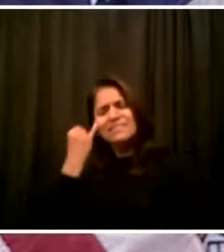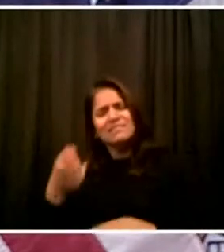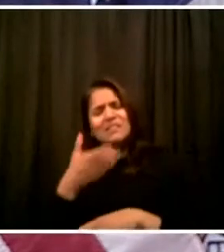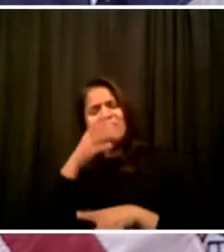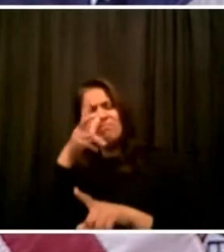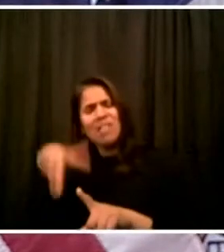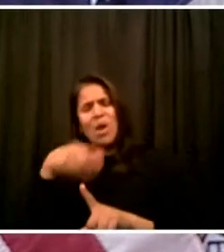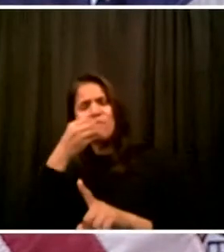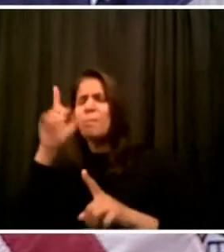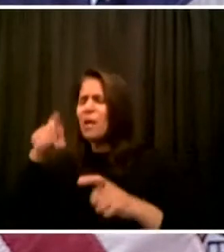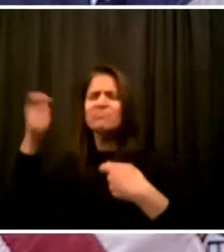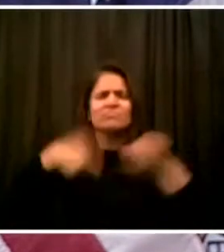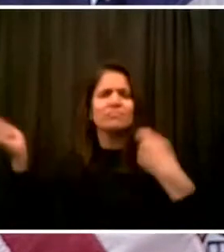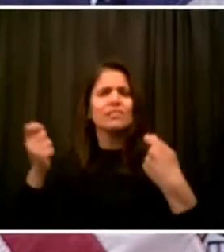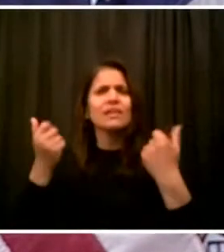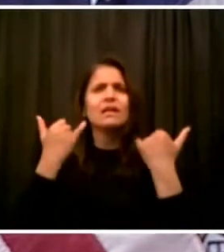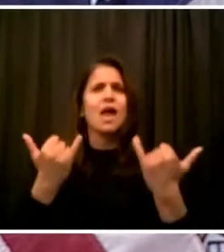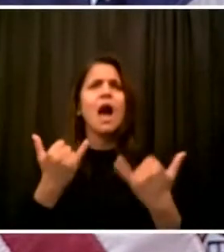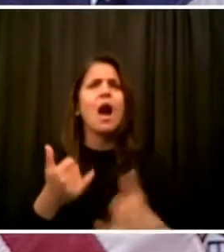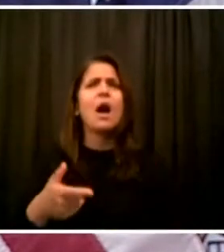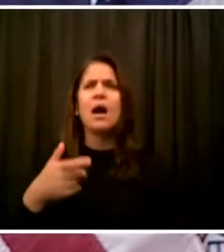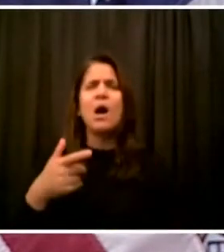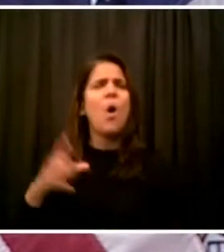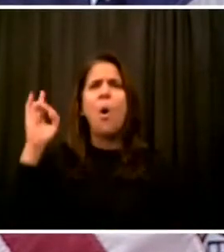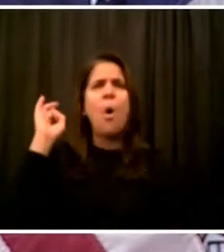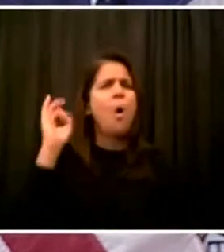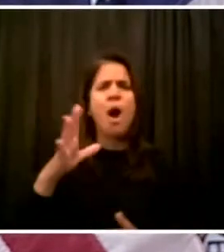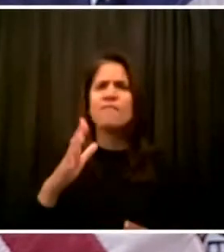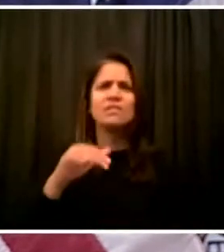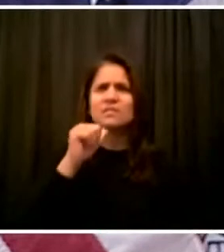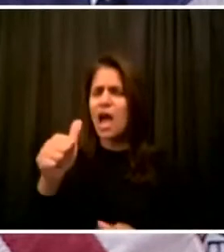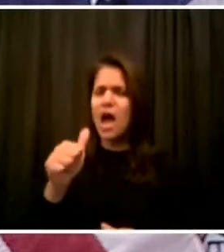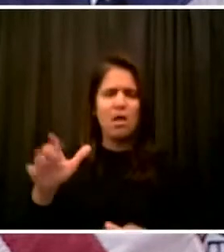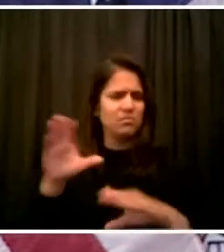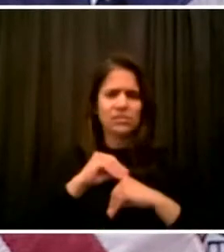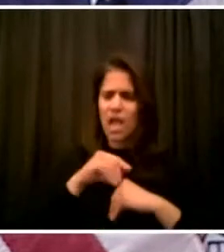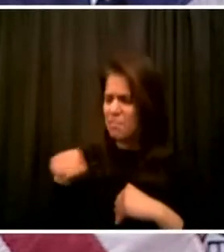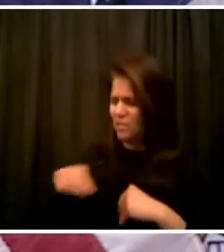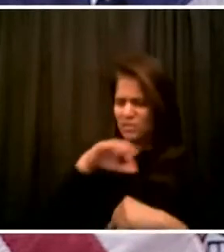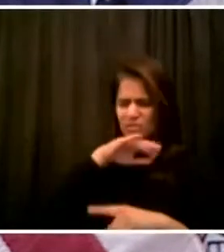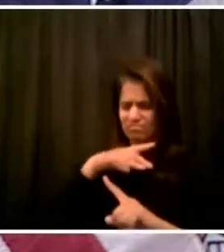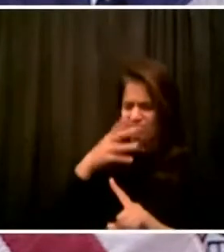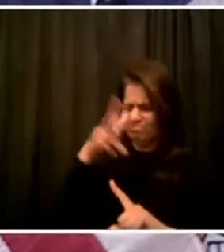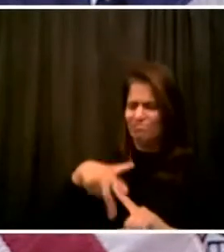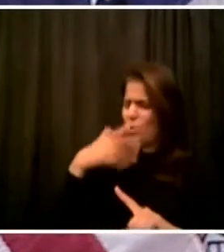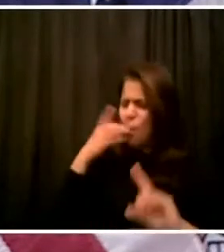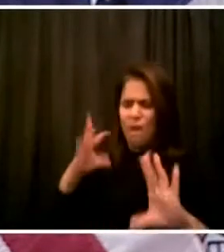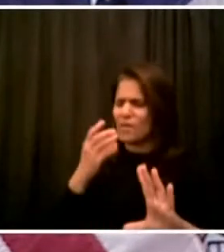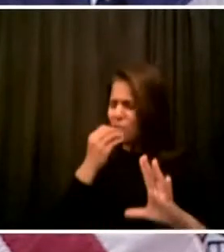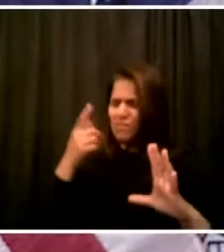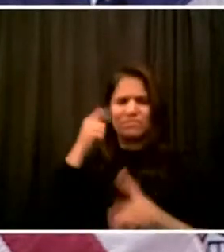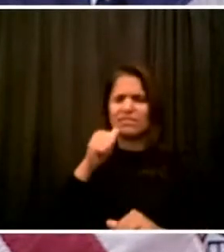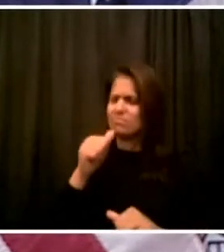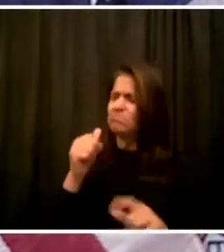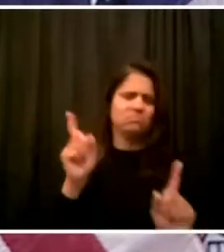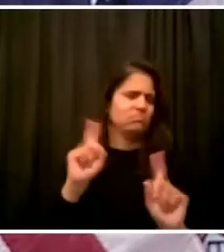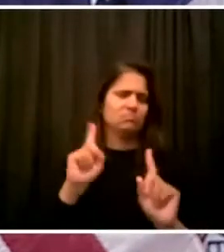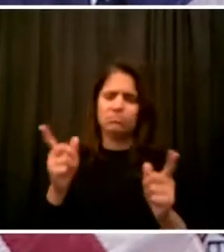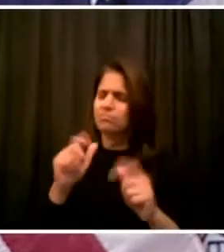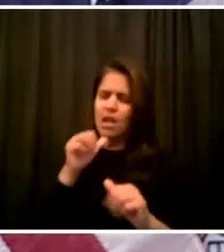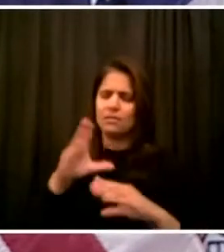unhealthy. So I'm very angry that happened, but I know it can be fixed. And I know efforts were taken immediately